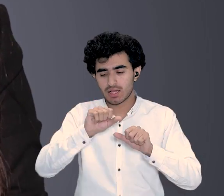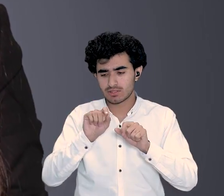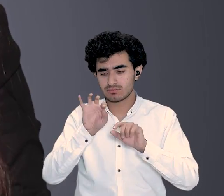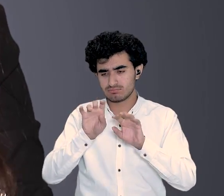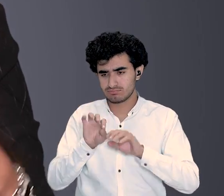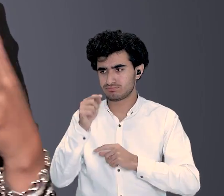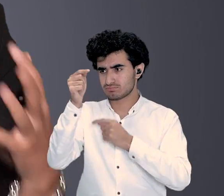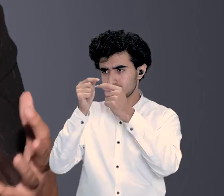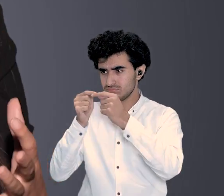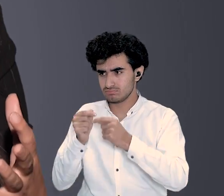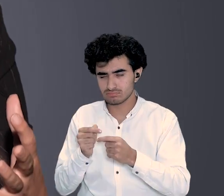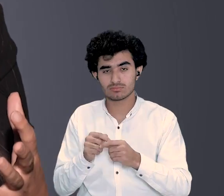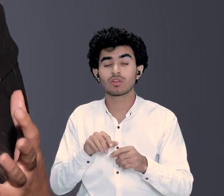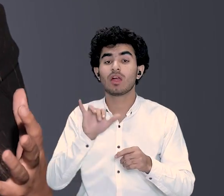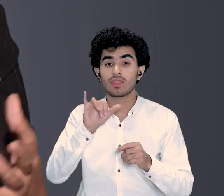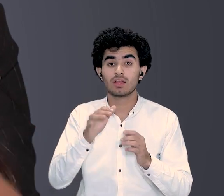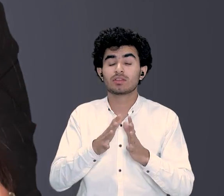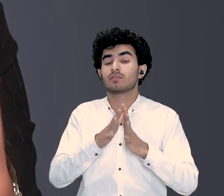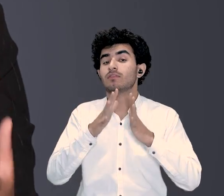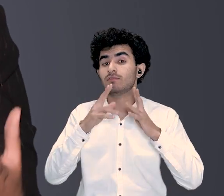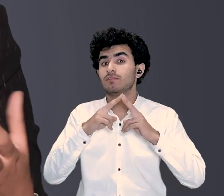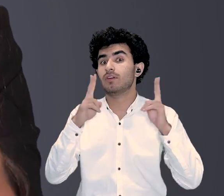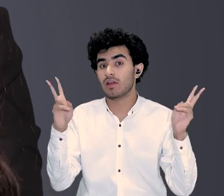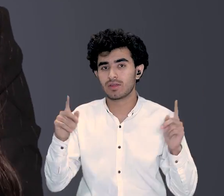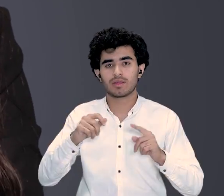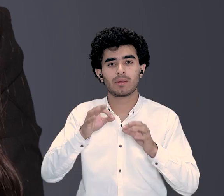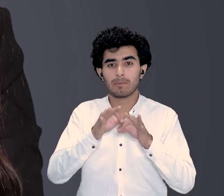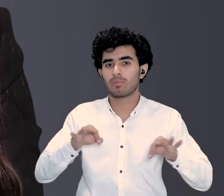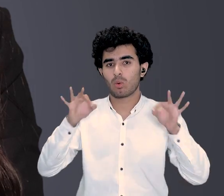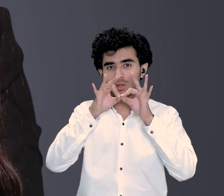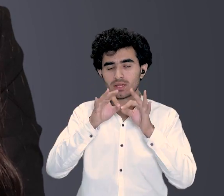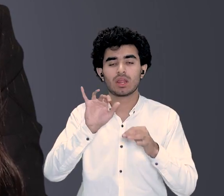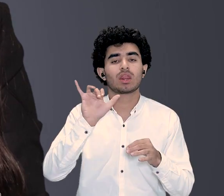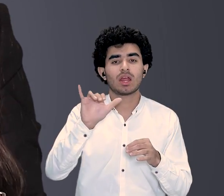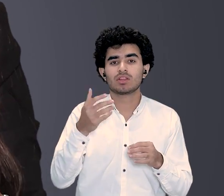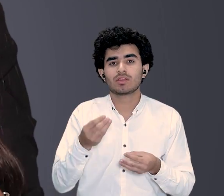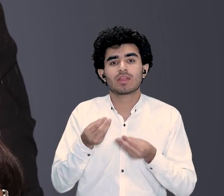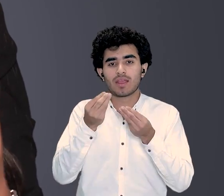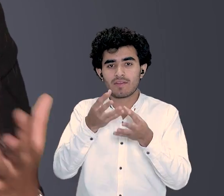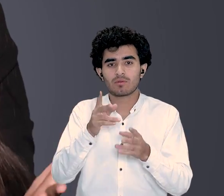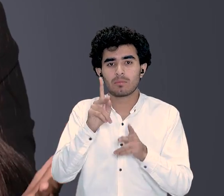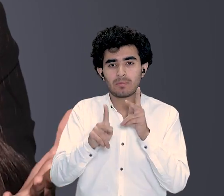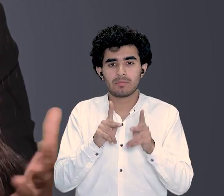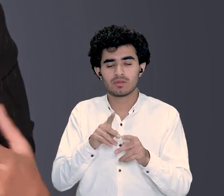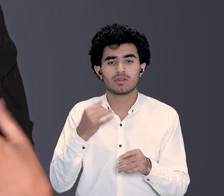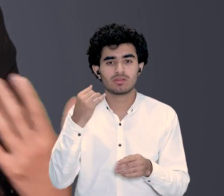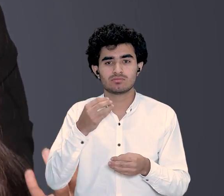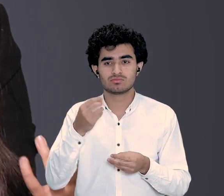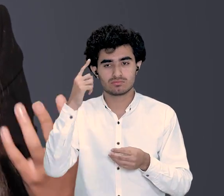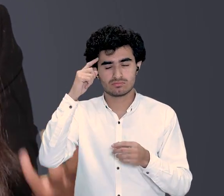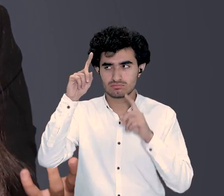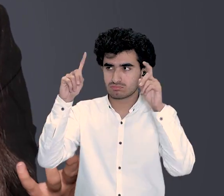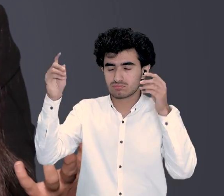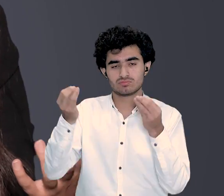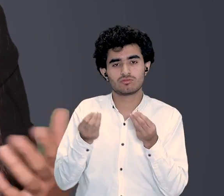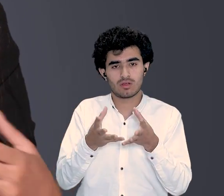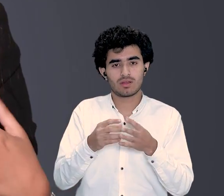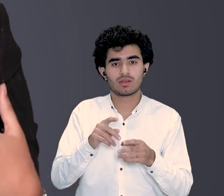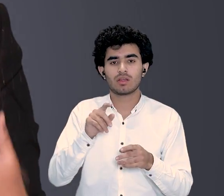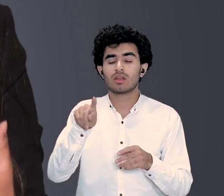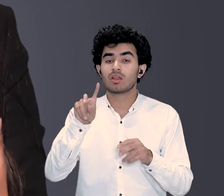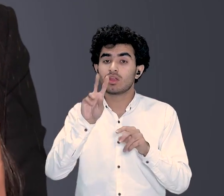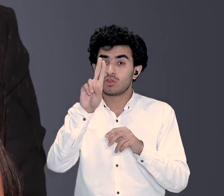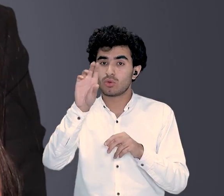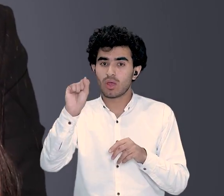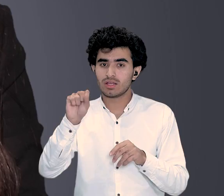bring about all these spillover benefits of 21st century skills. In fact, there's a study that took place in the US